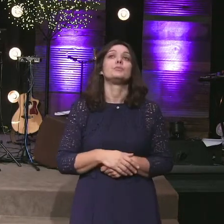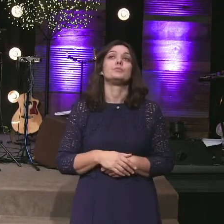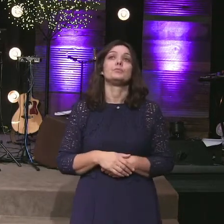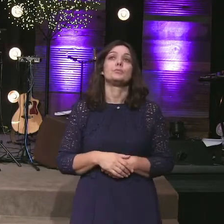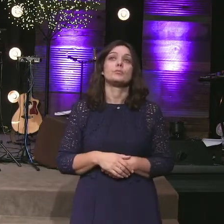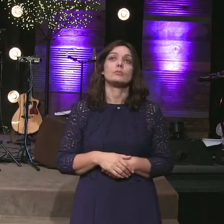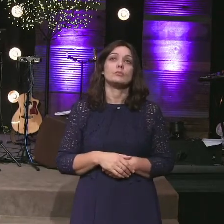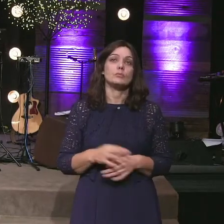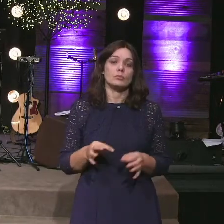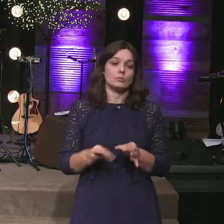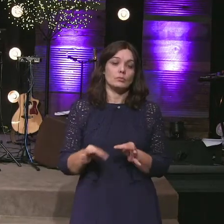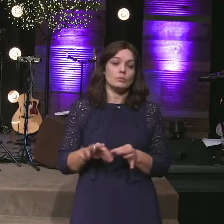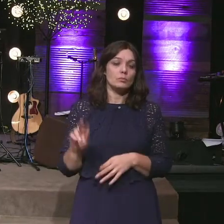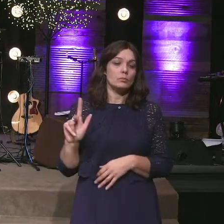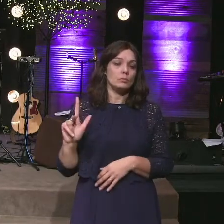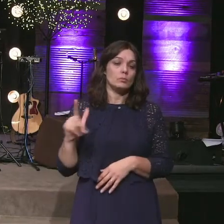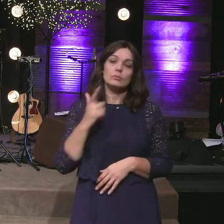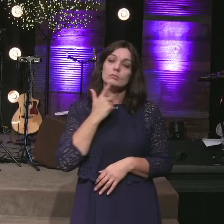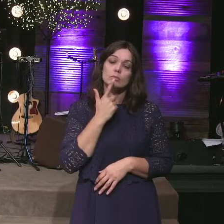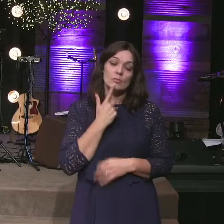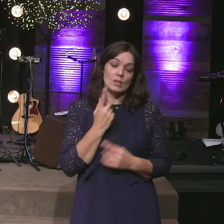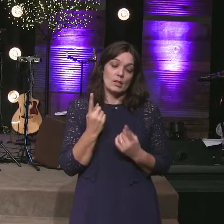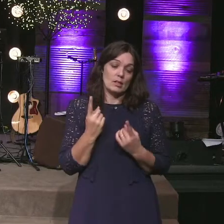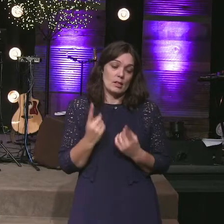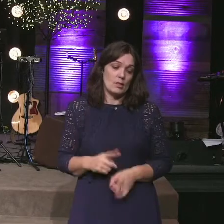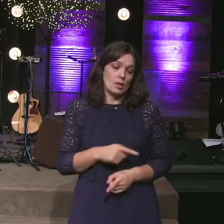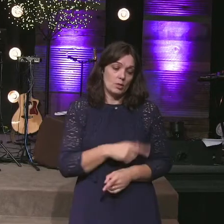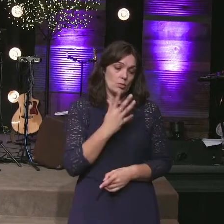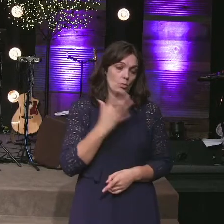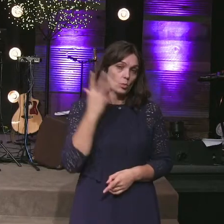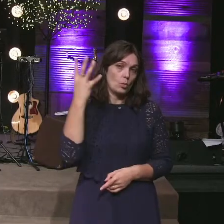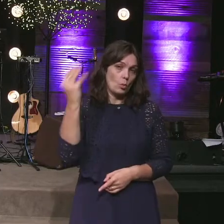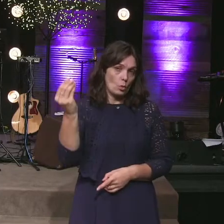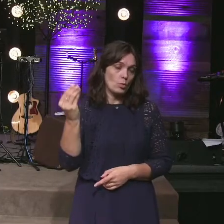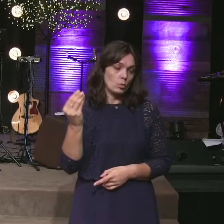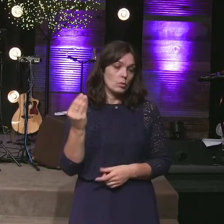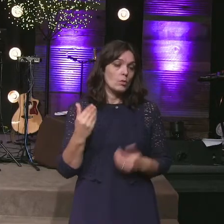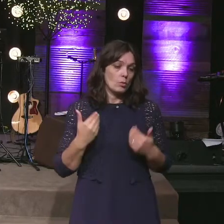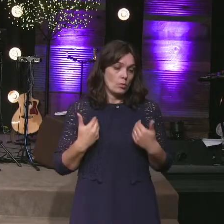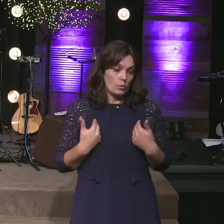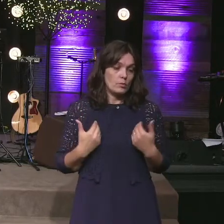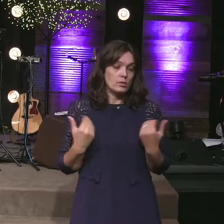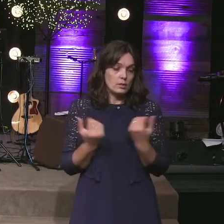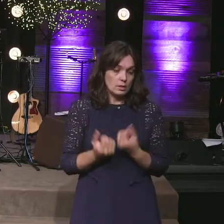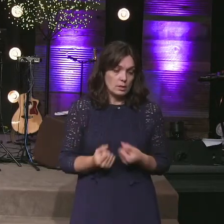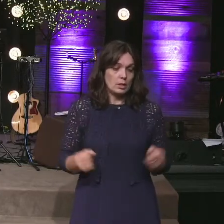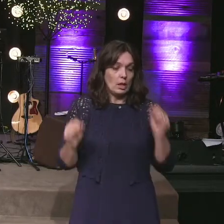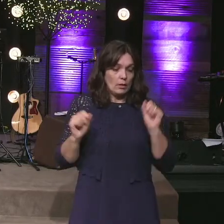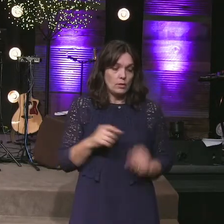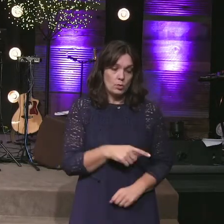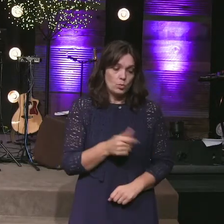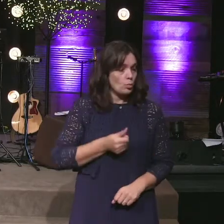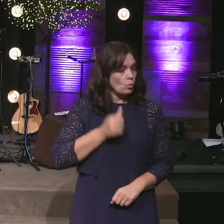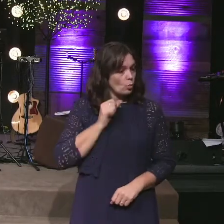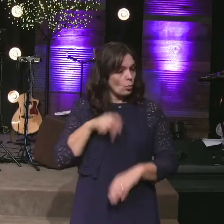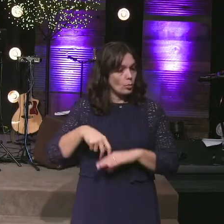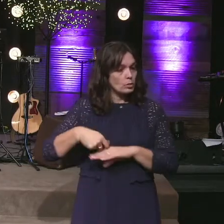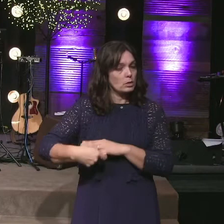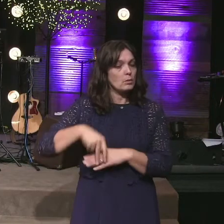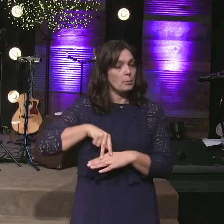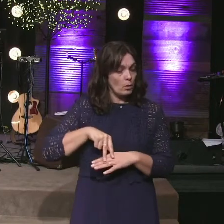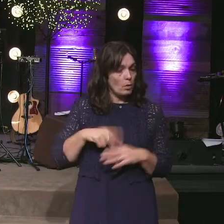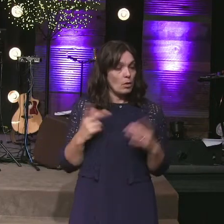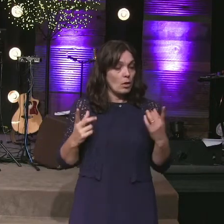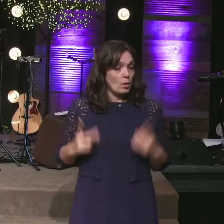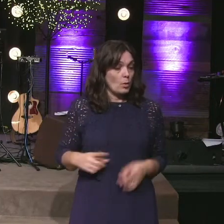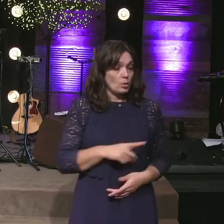Verse 23, then you will go on your way in safety, and your foot will not stumble. When you lie